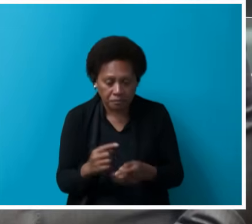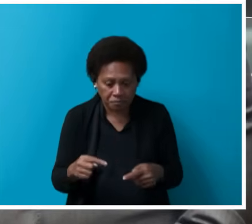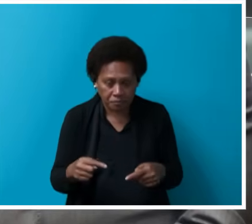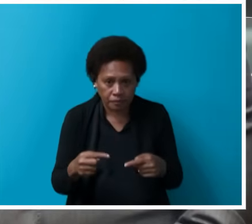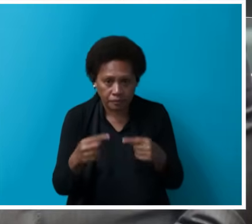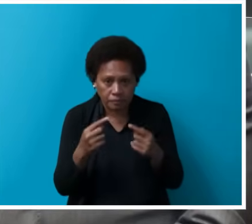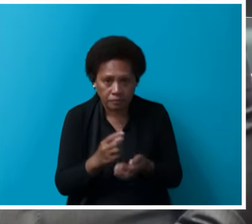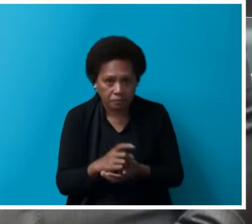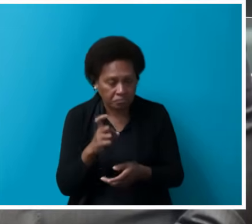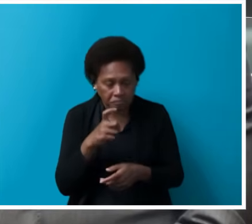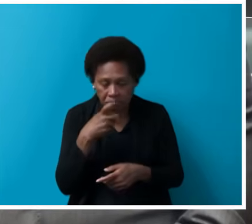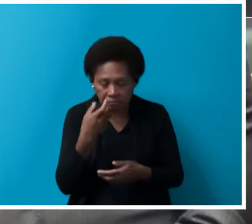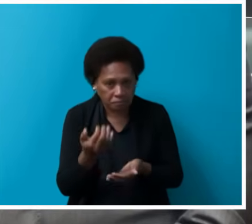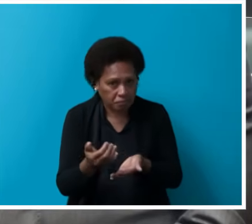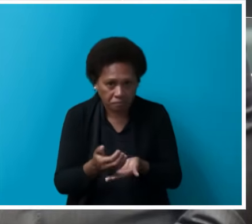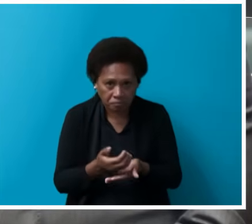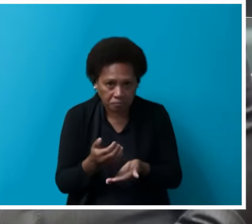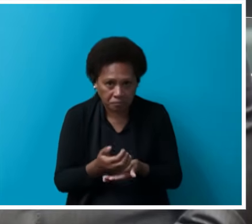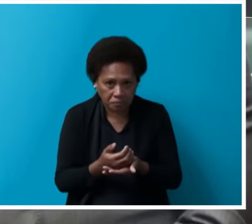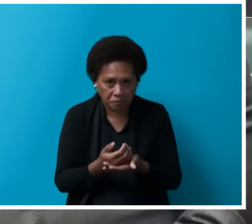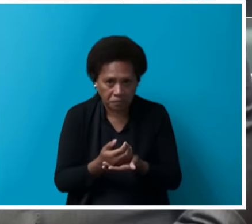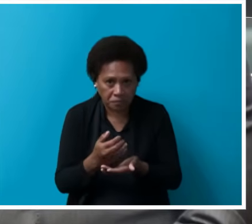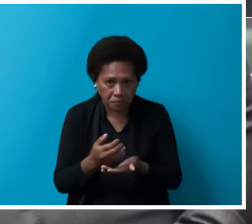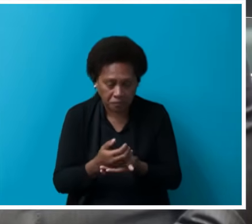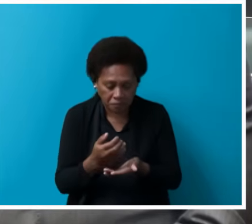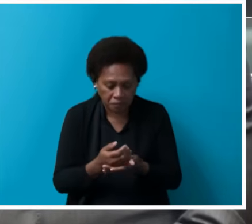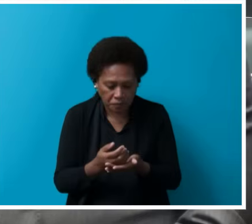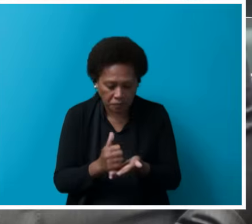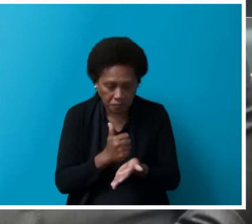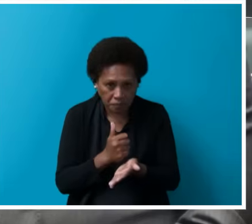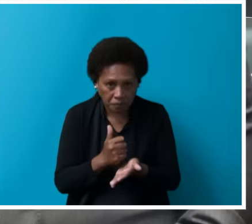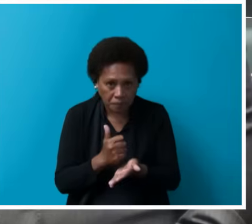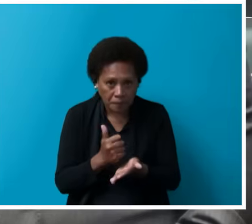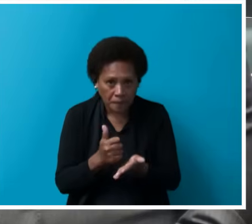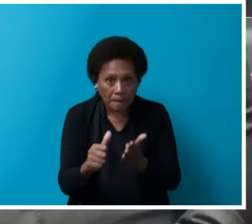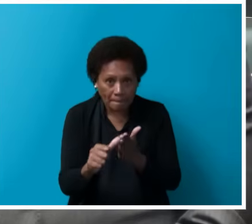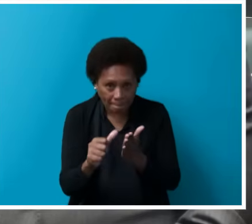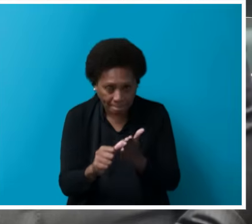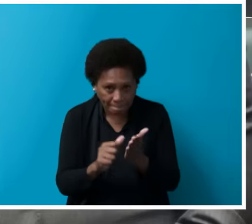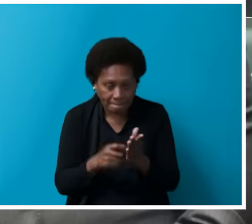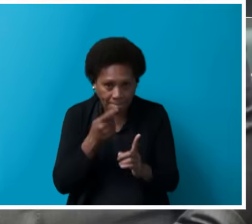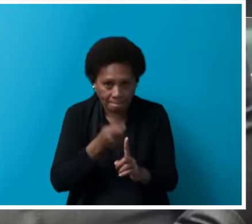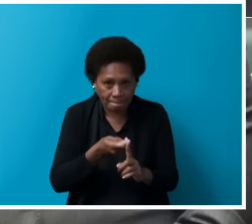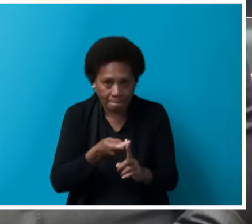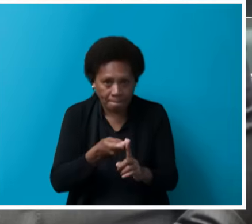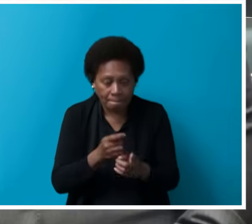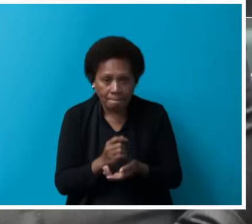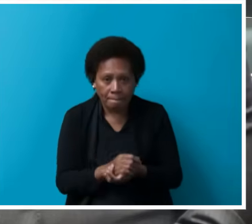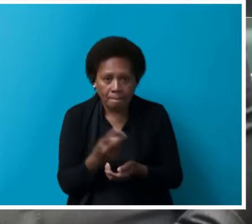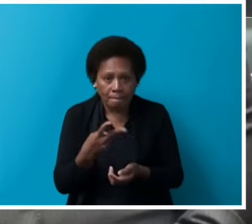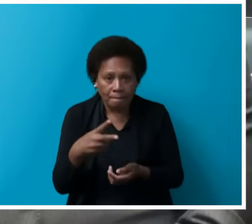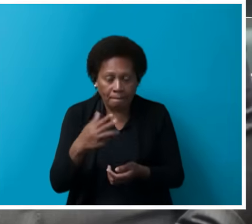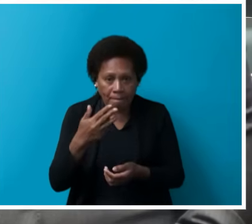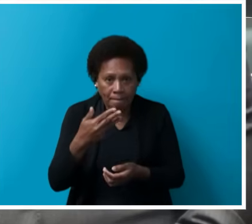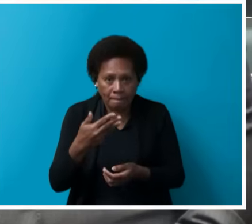that you are projecting. Let me just give some contrast. Under the previous administration,